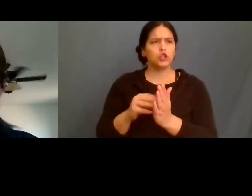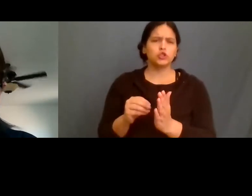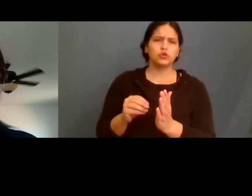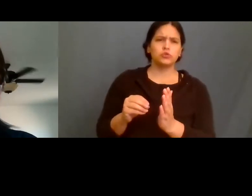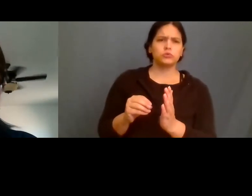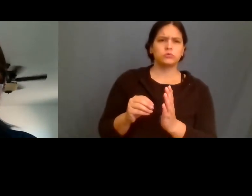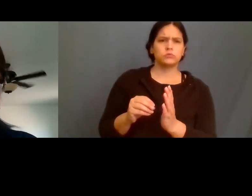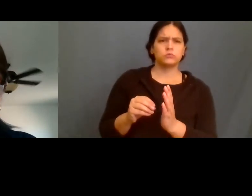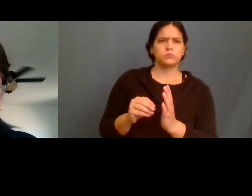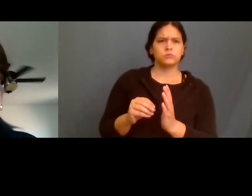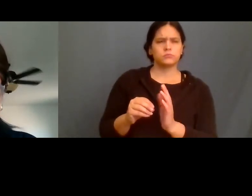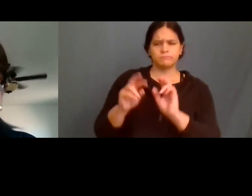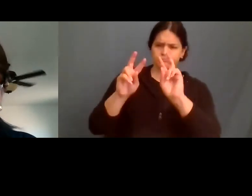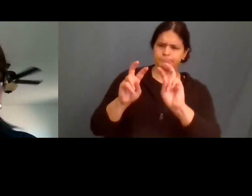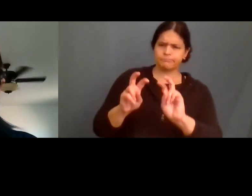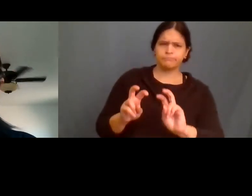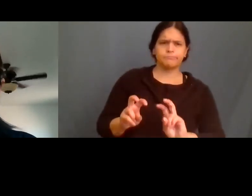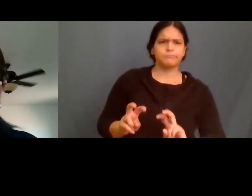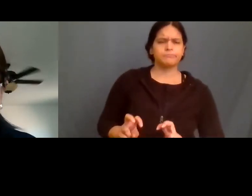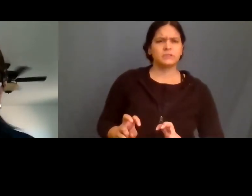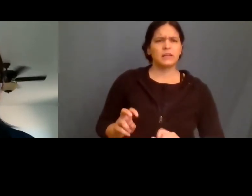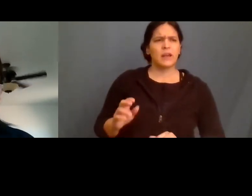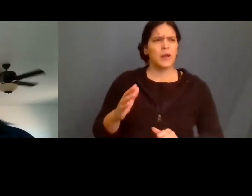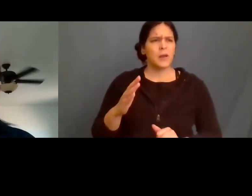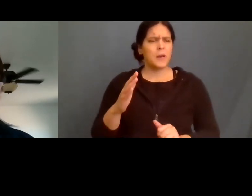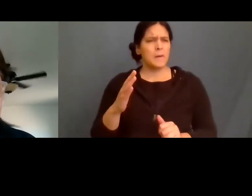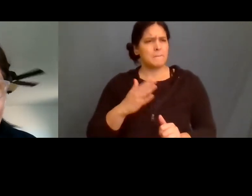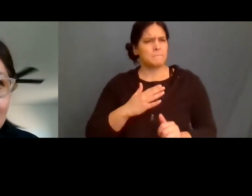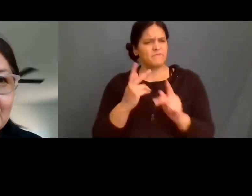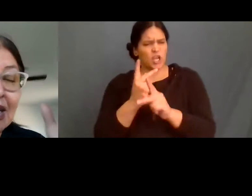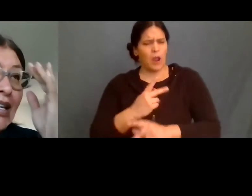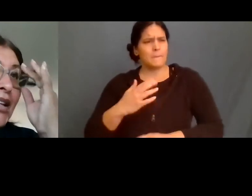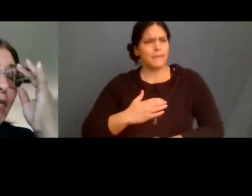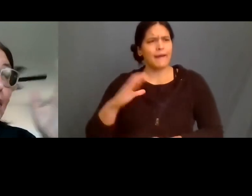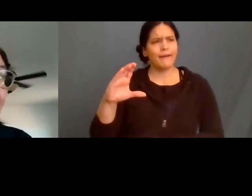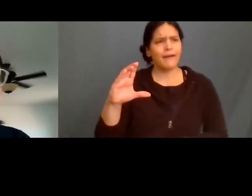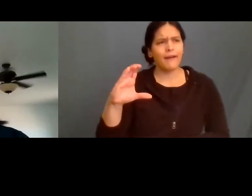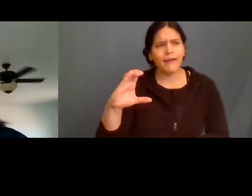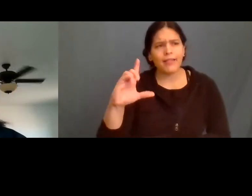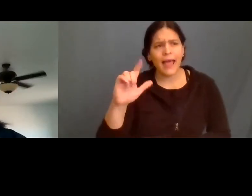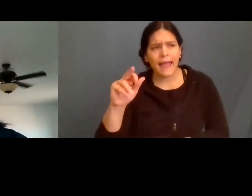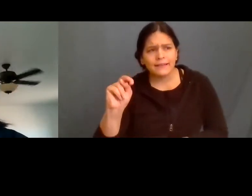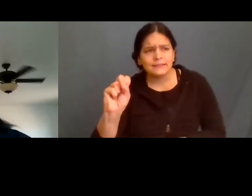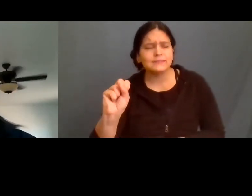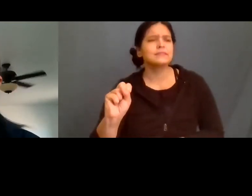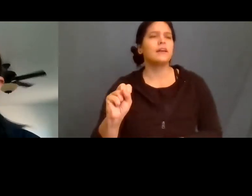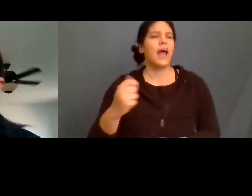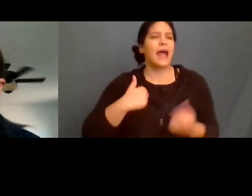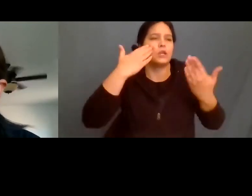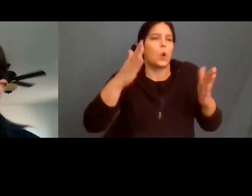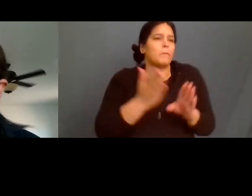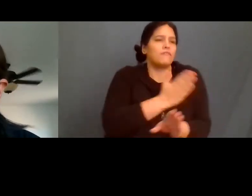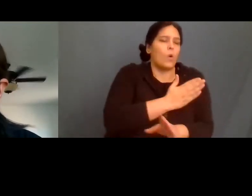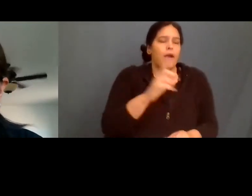I didn't know that. I just knew my four clans is sort of who's related to me in what way or how. But